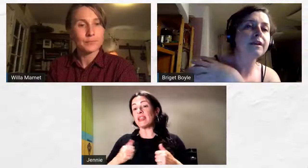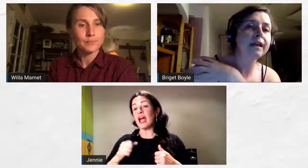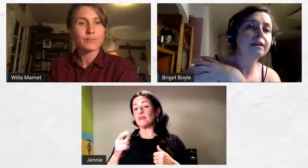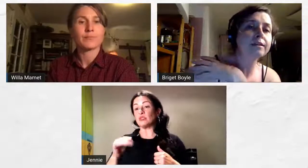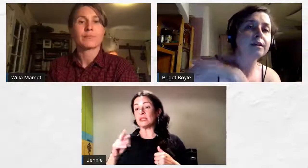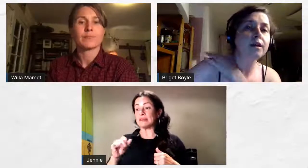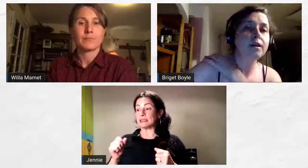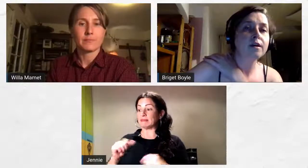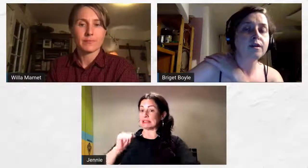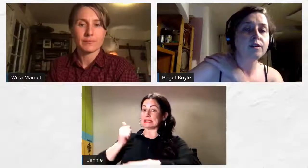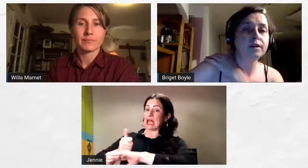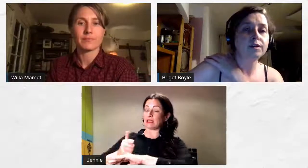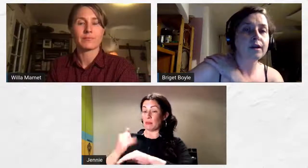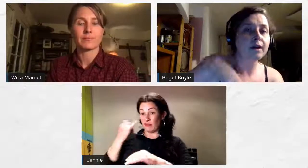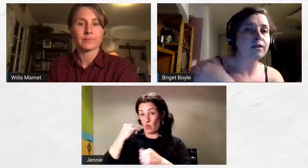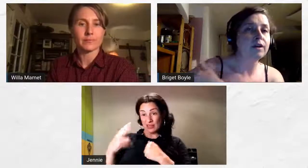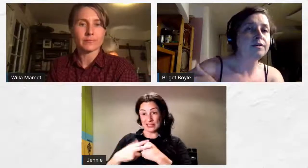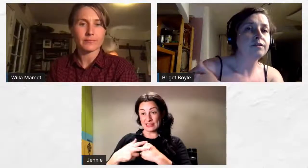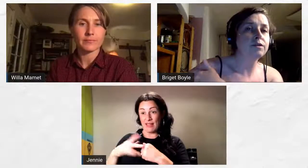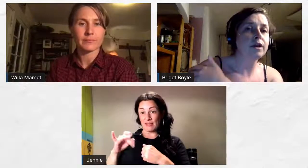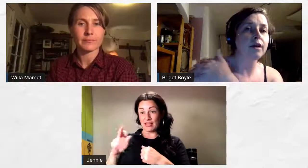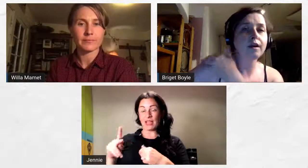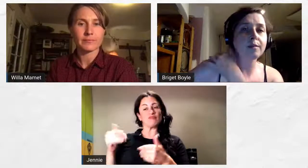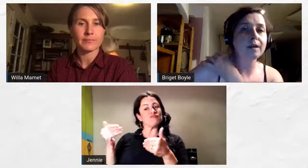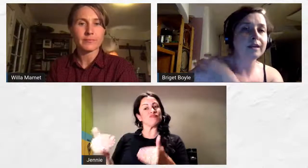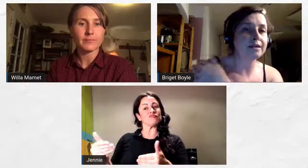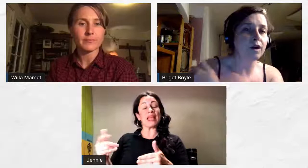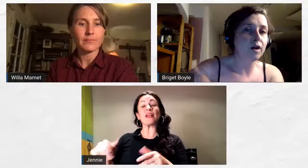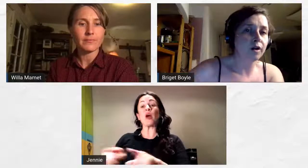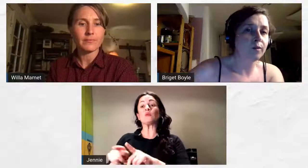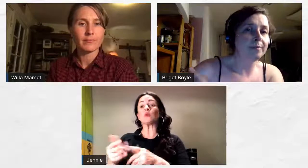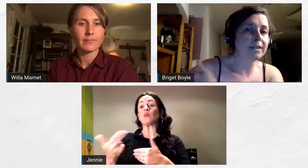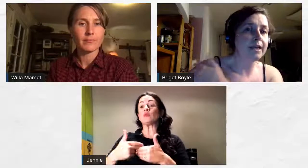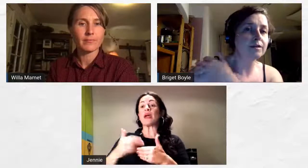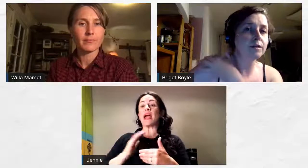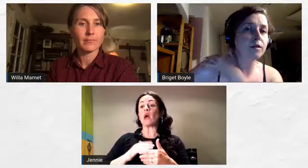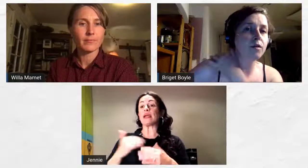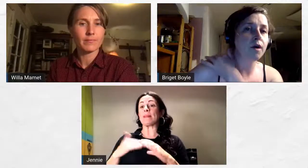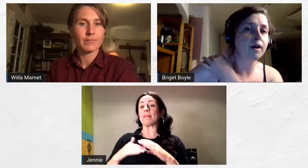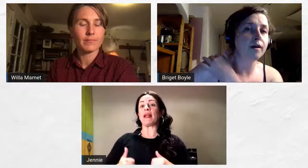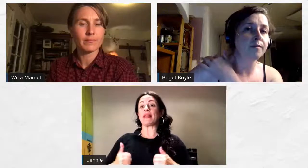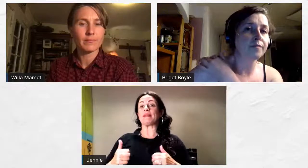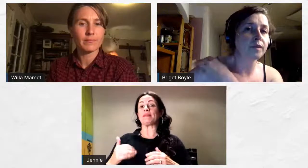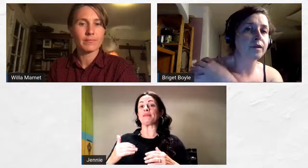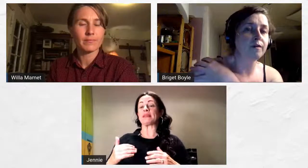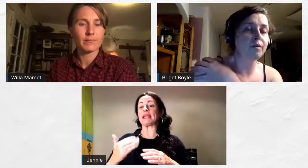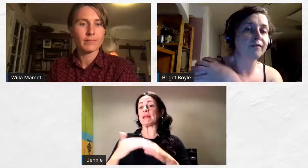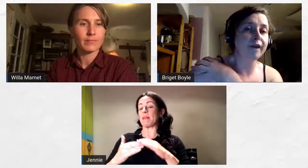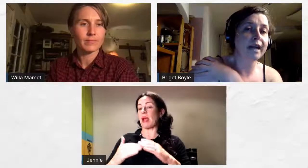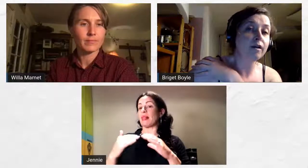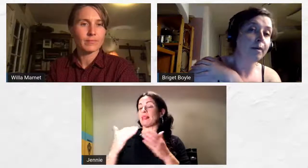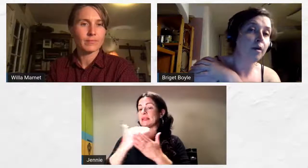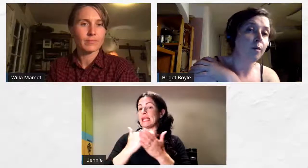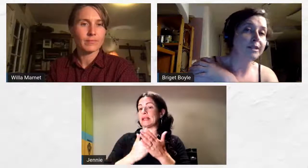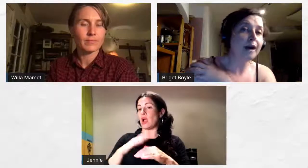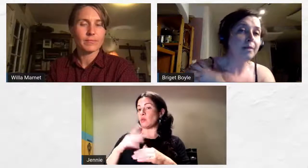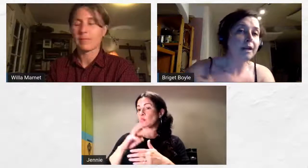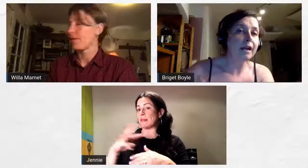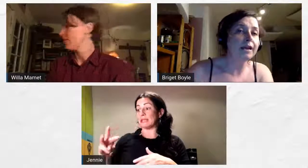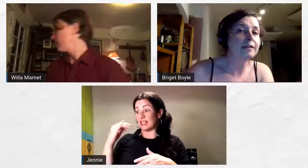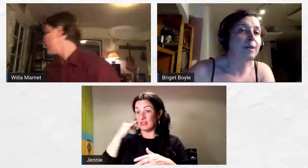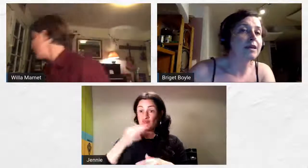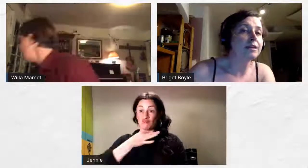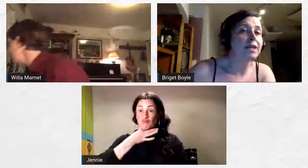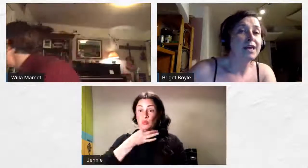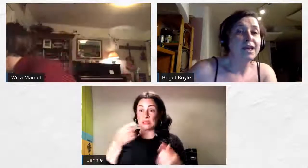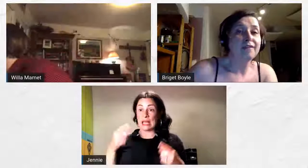want to save the links, you can do that. You can also join our email list on our website. So if you want to find out about what's happening in